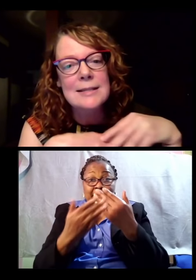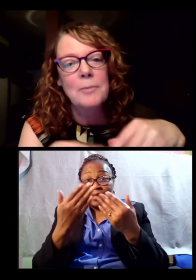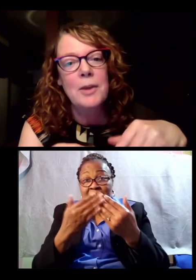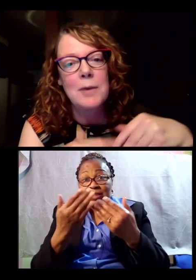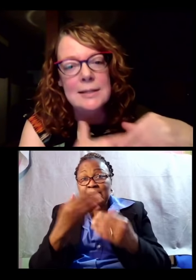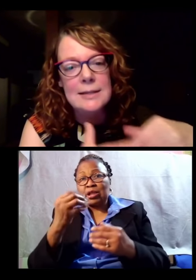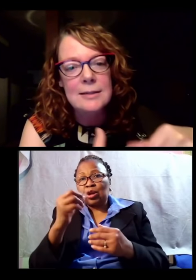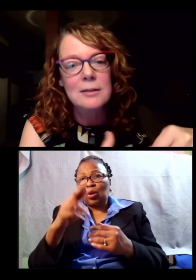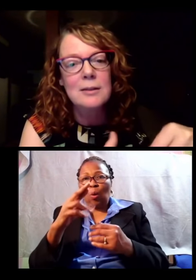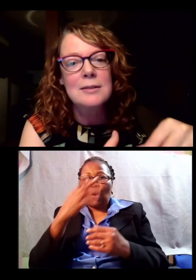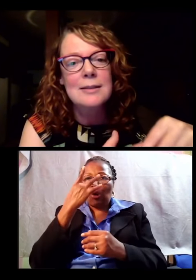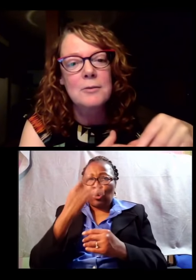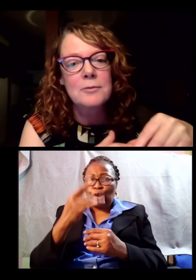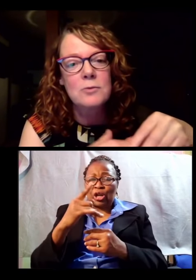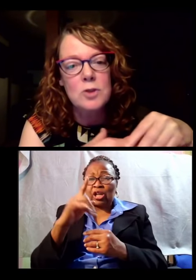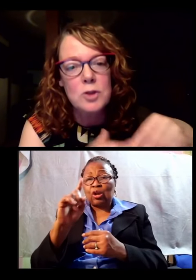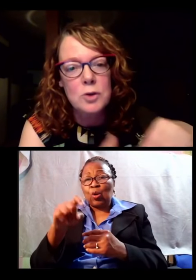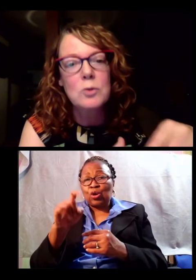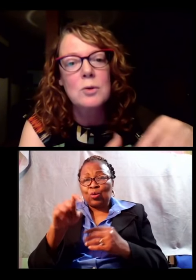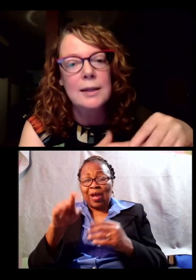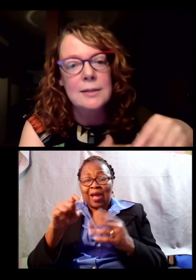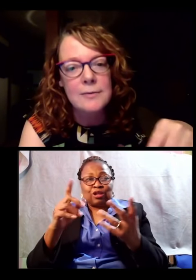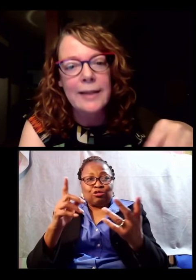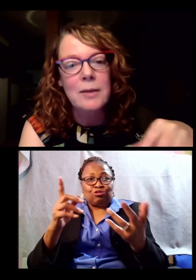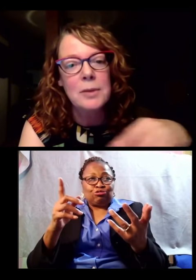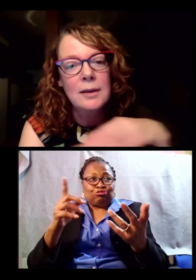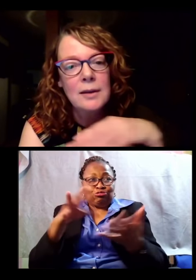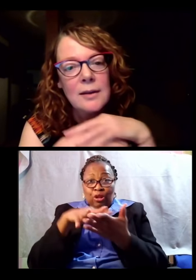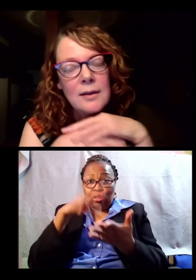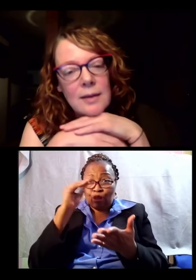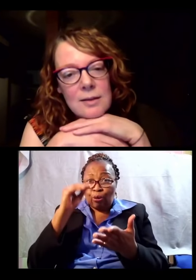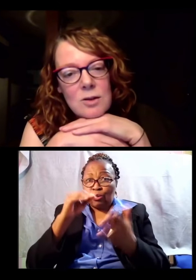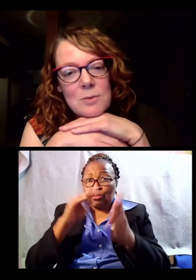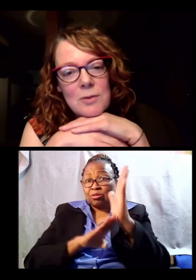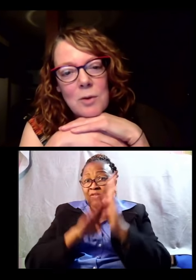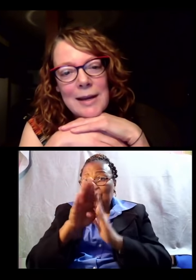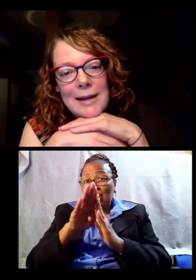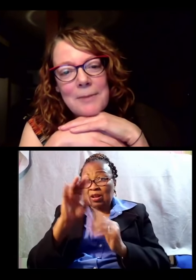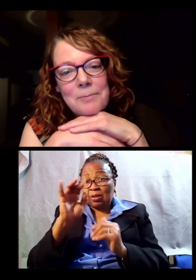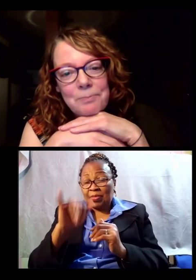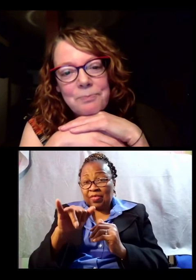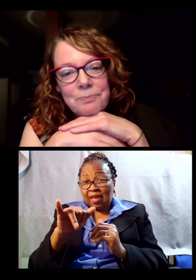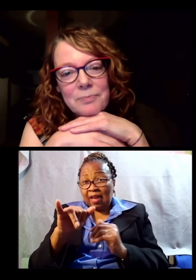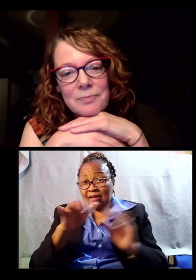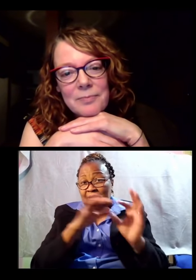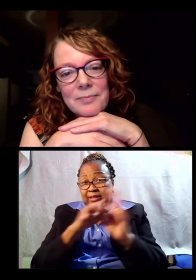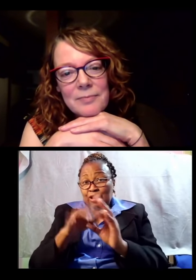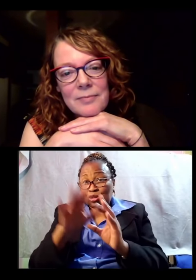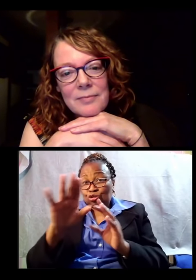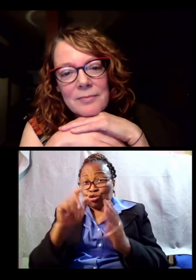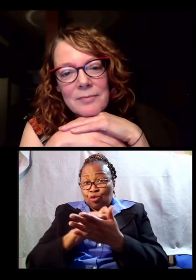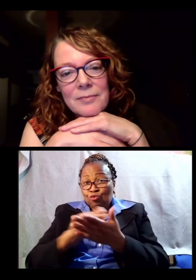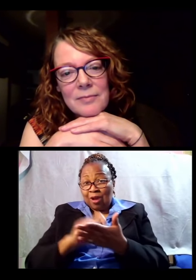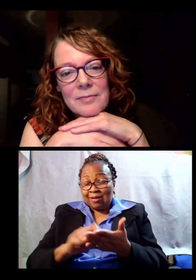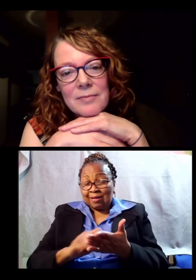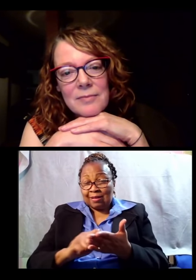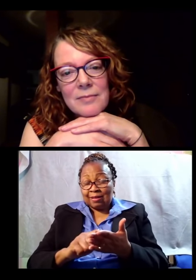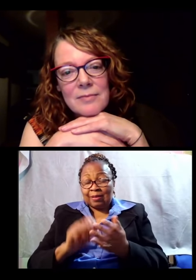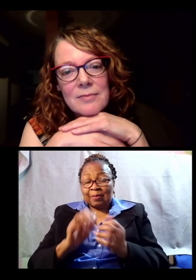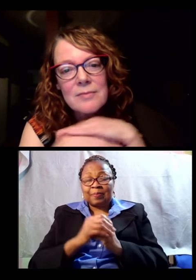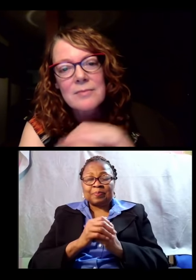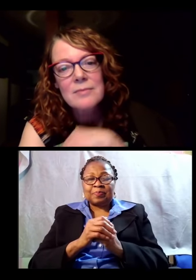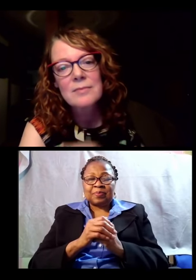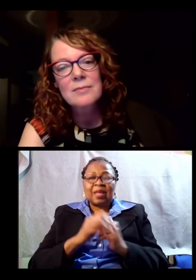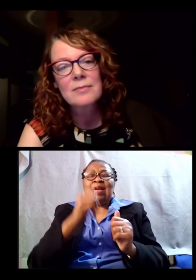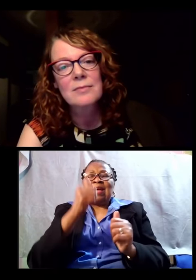or is that something you had to still yourself to and develop in terms of your writing? Every character in a book, and